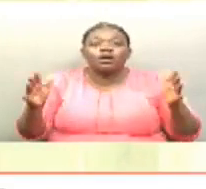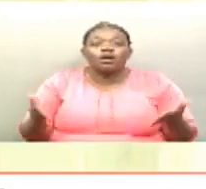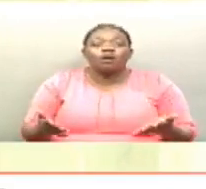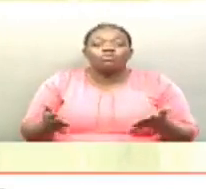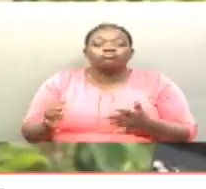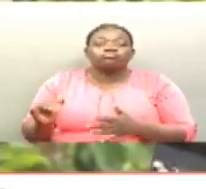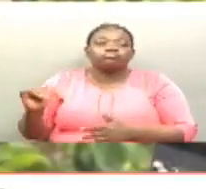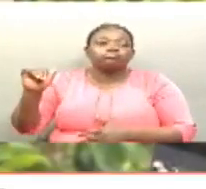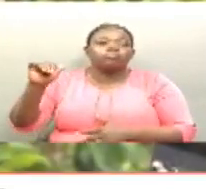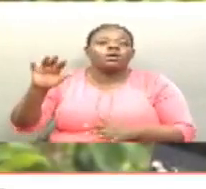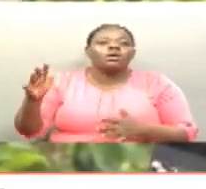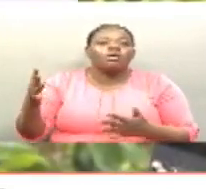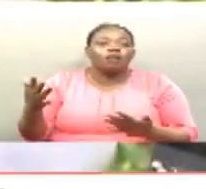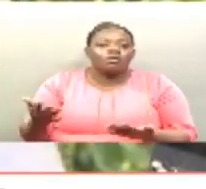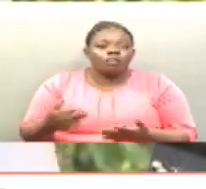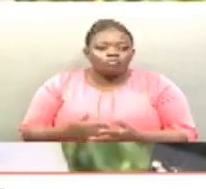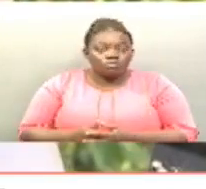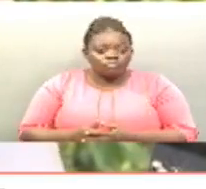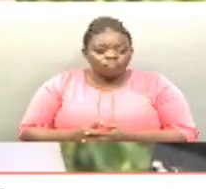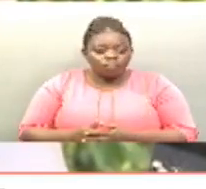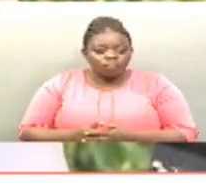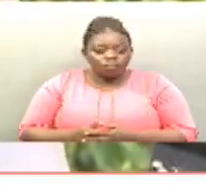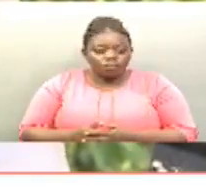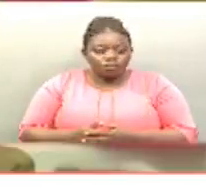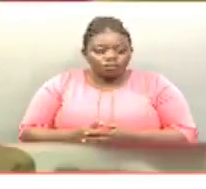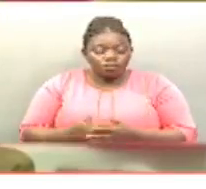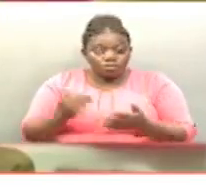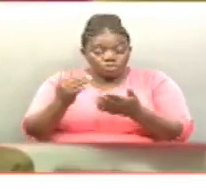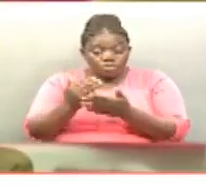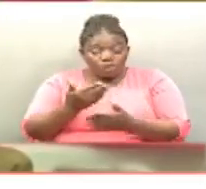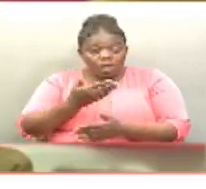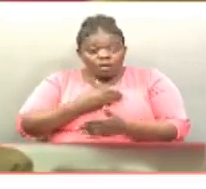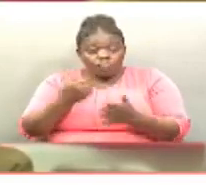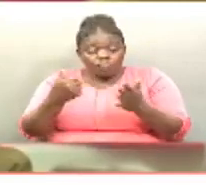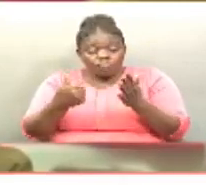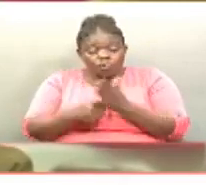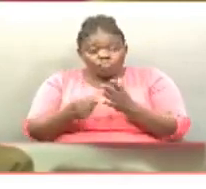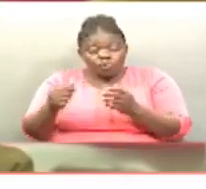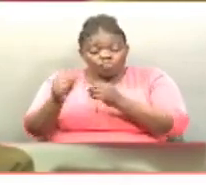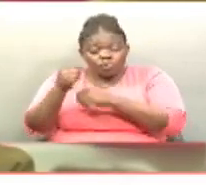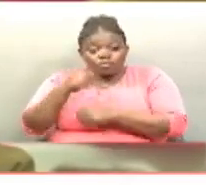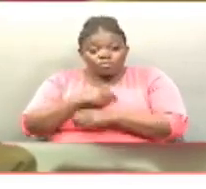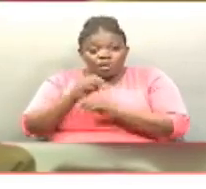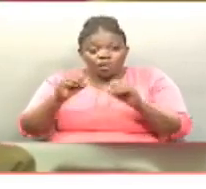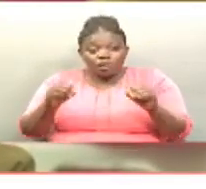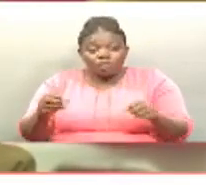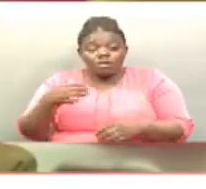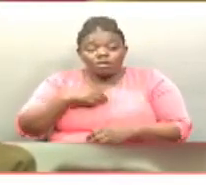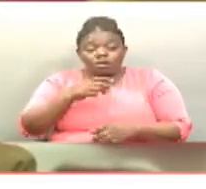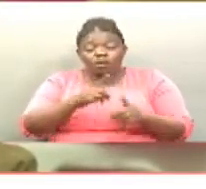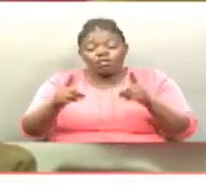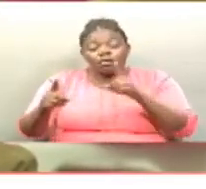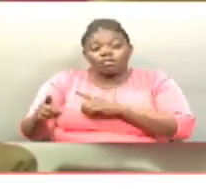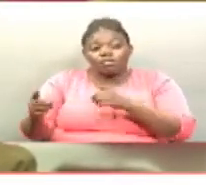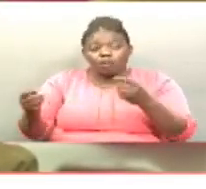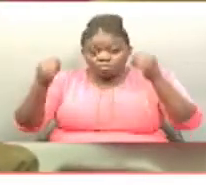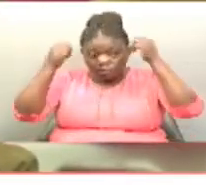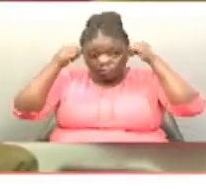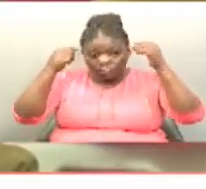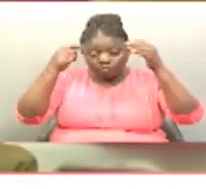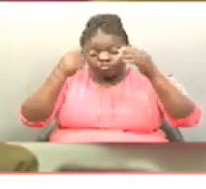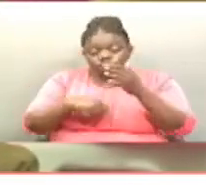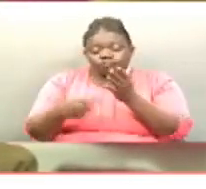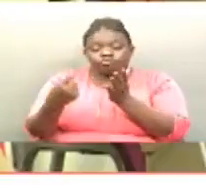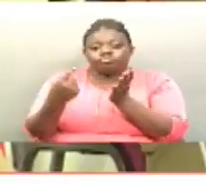there? They went there because there were problems here. Yomungayo yofuzi mjiri kuma presidenti Kano Gilbert wa magisa atakizi